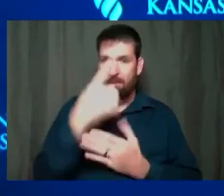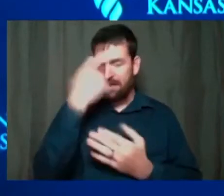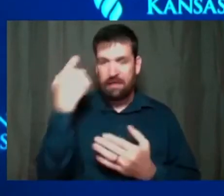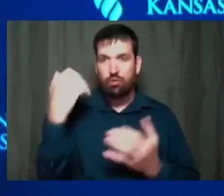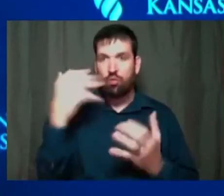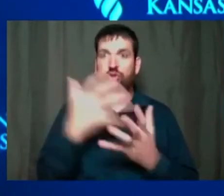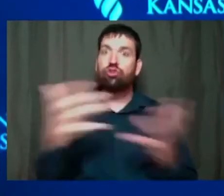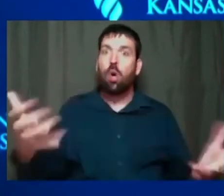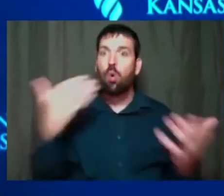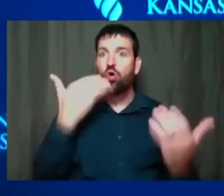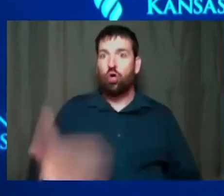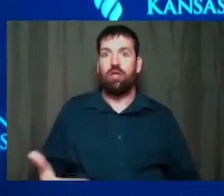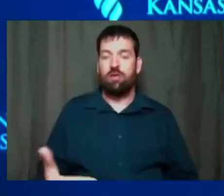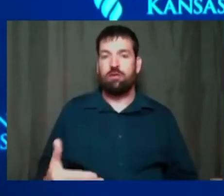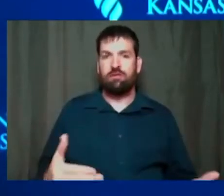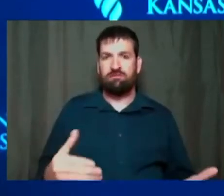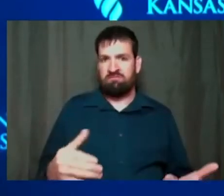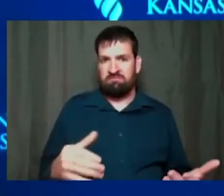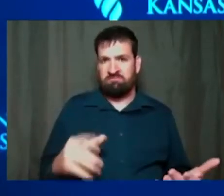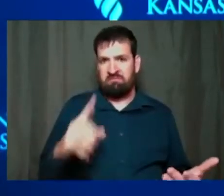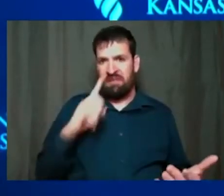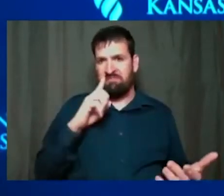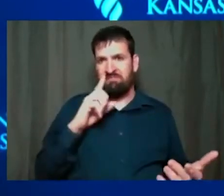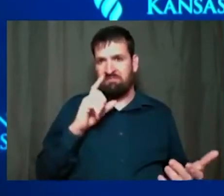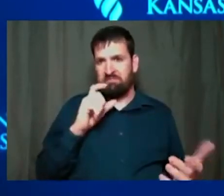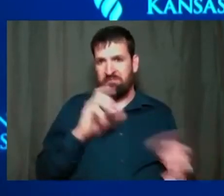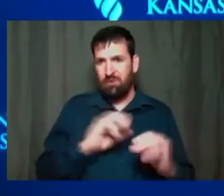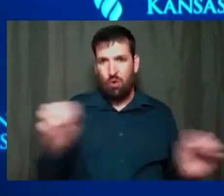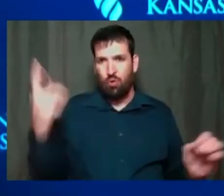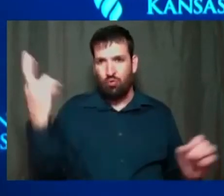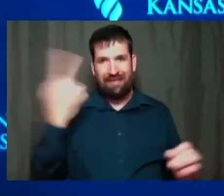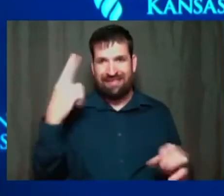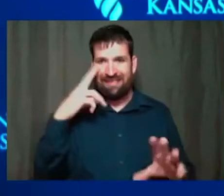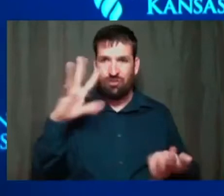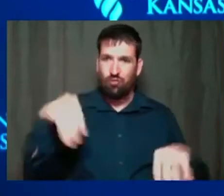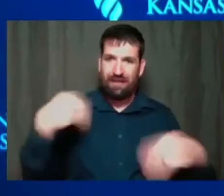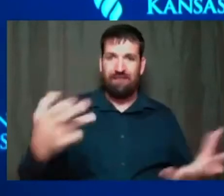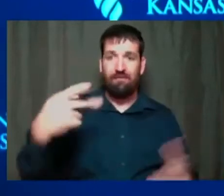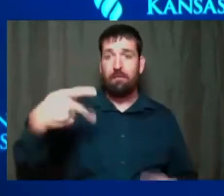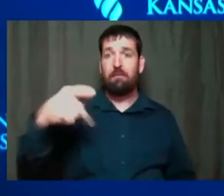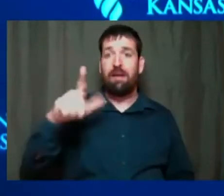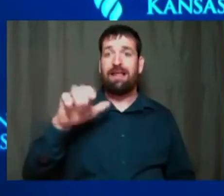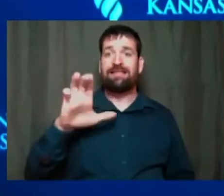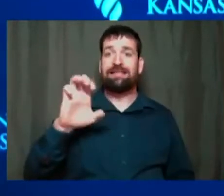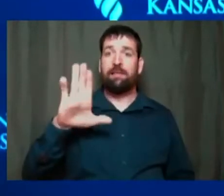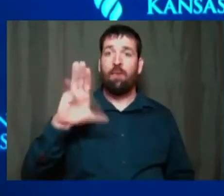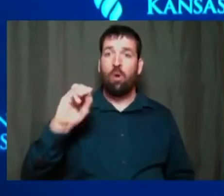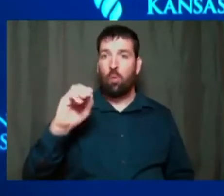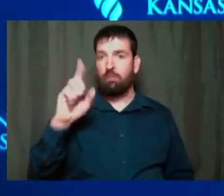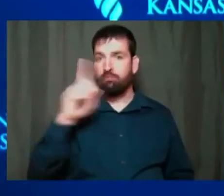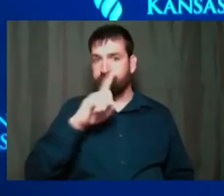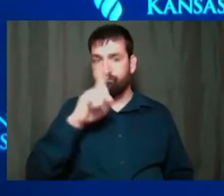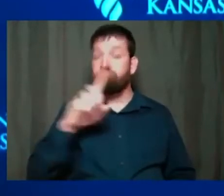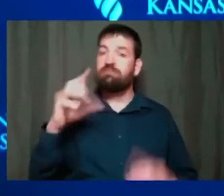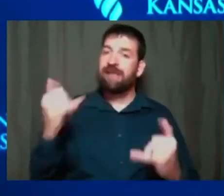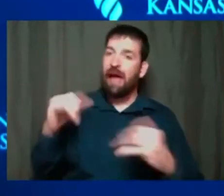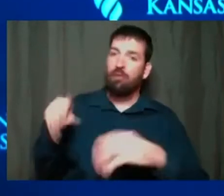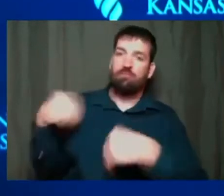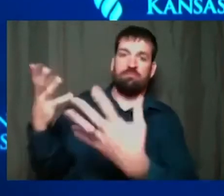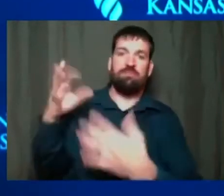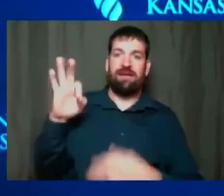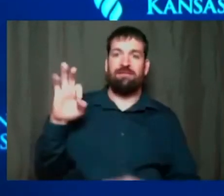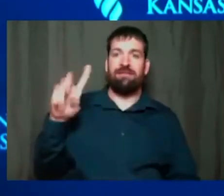feel it was ethical to put people into a placebo arm. So as a result, that's now in front of the FDA. I believe they submitted for the early